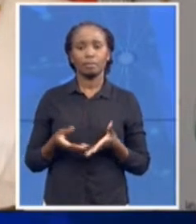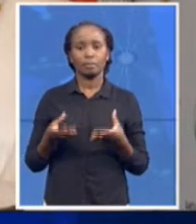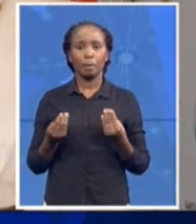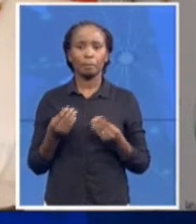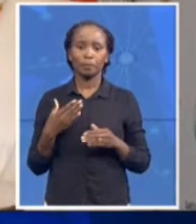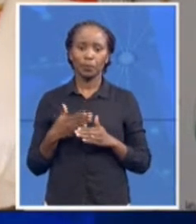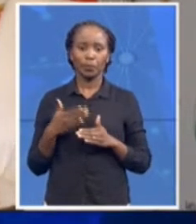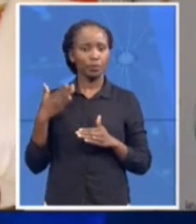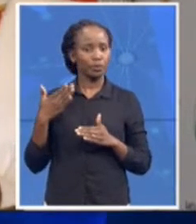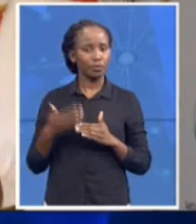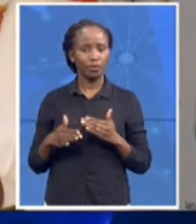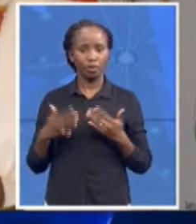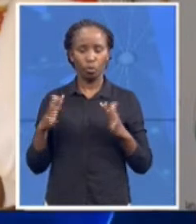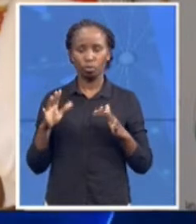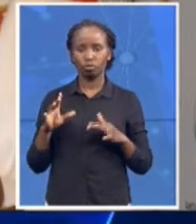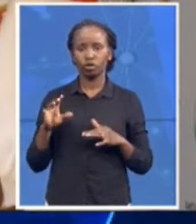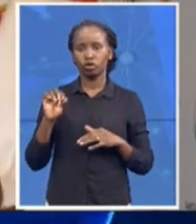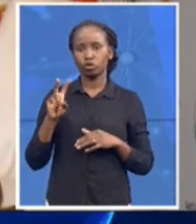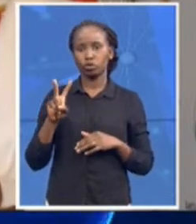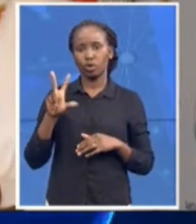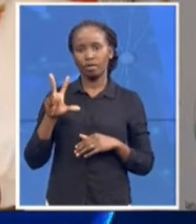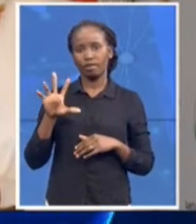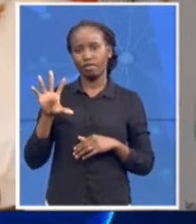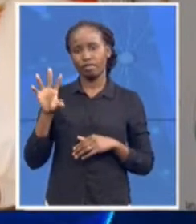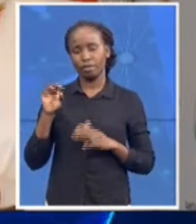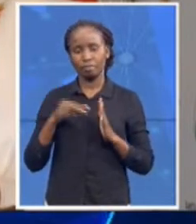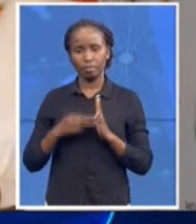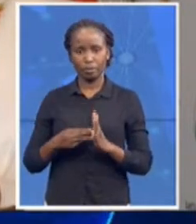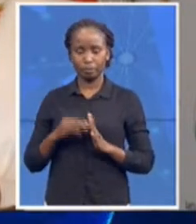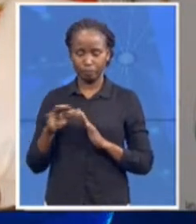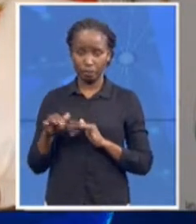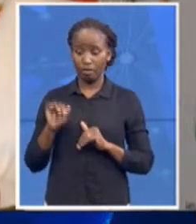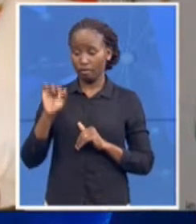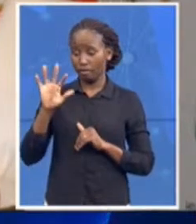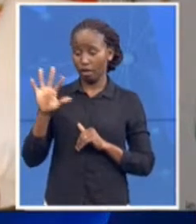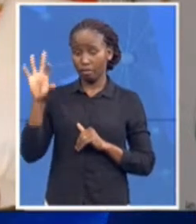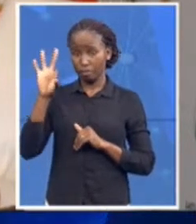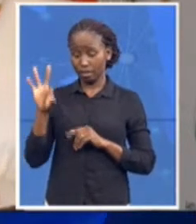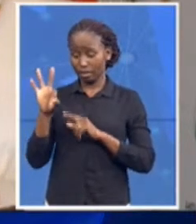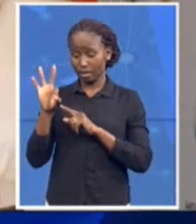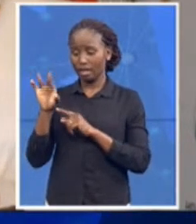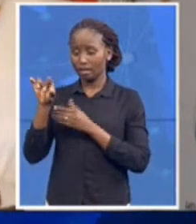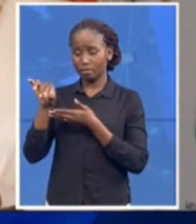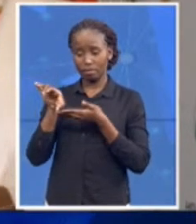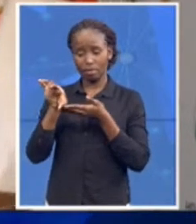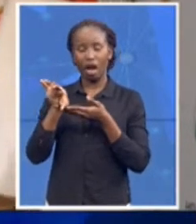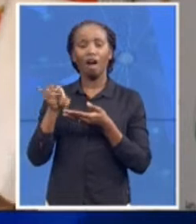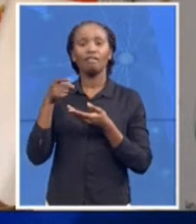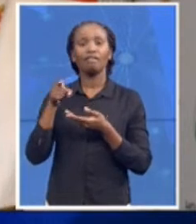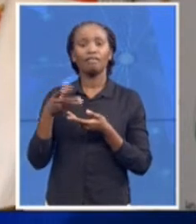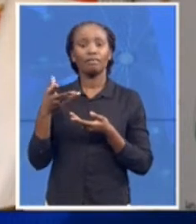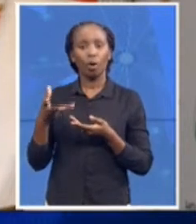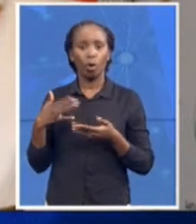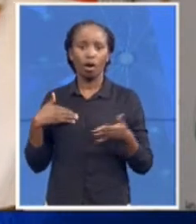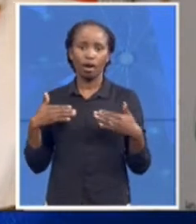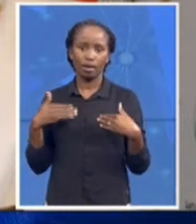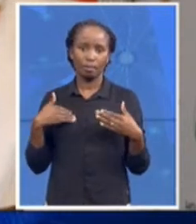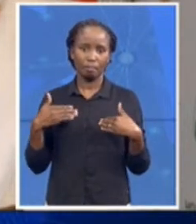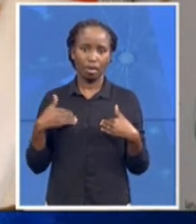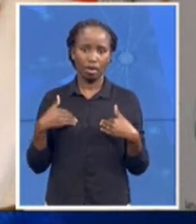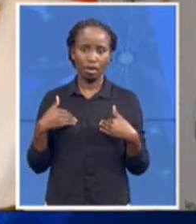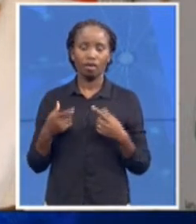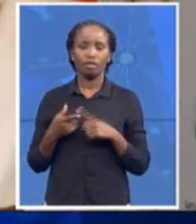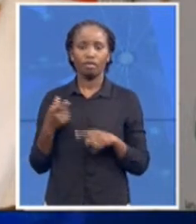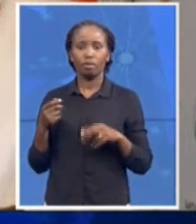million. The 5% was for administration fees, so that was then retained by the National Arts Council. I